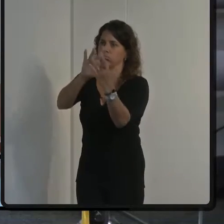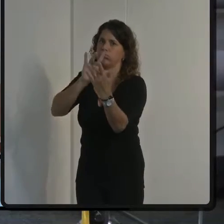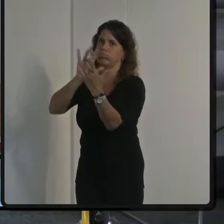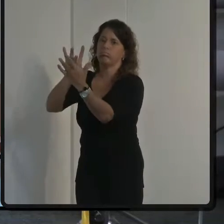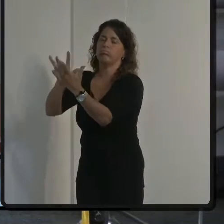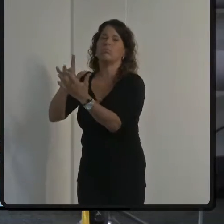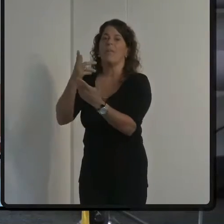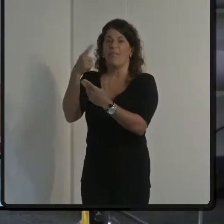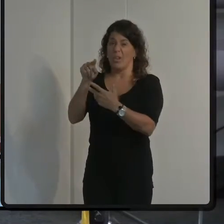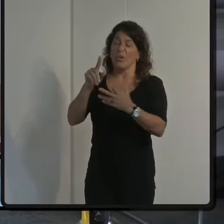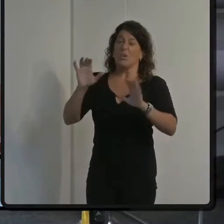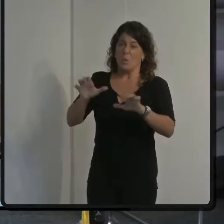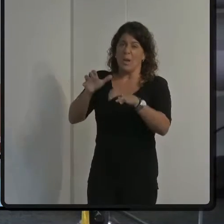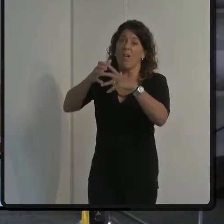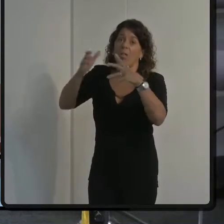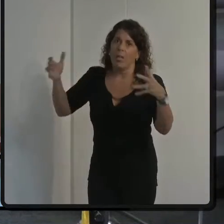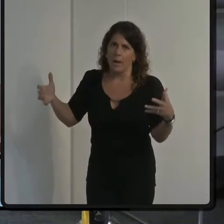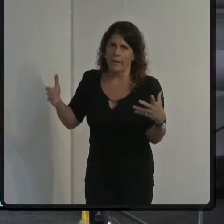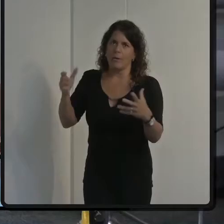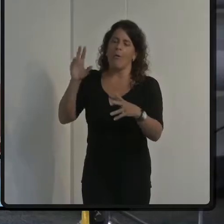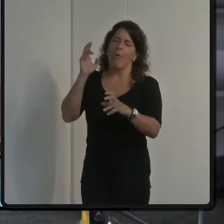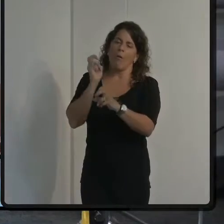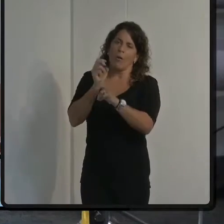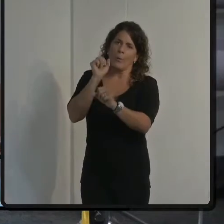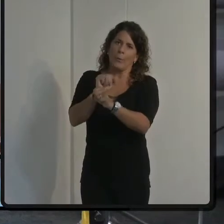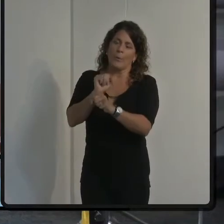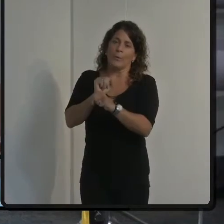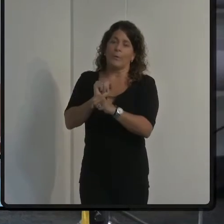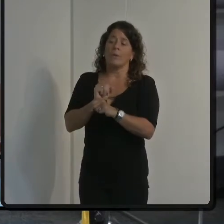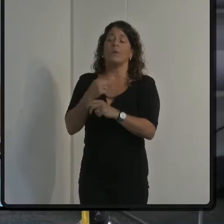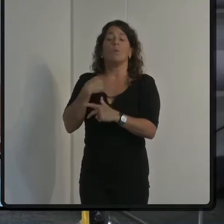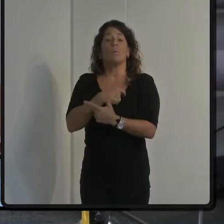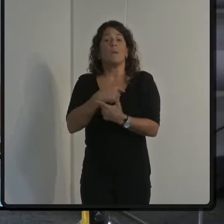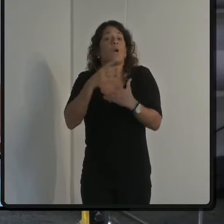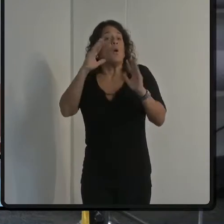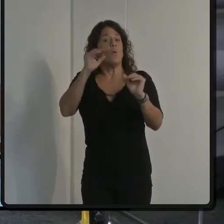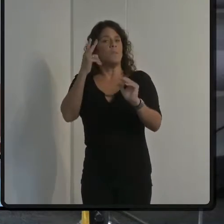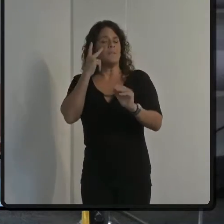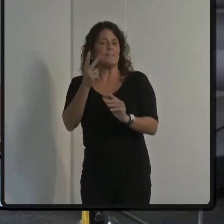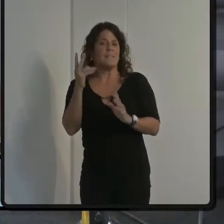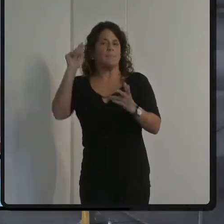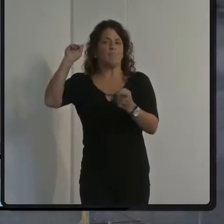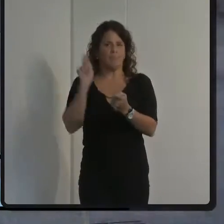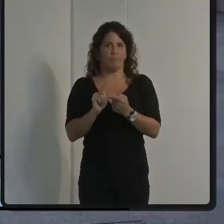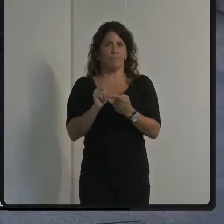see a decrease in 2 weeks to 3 weeks. Thank you.